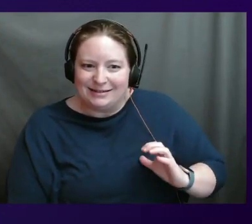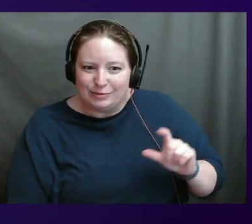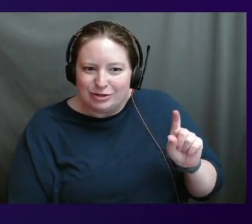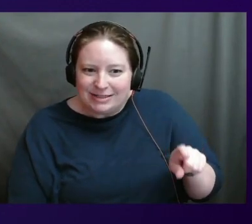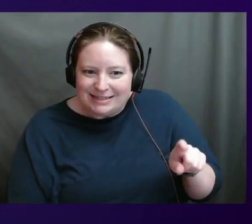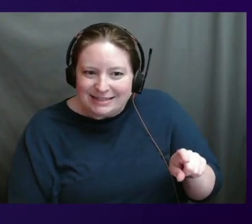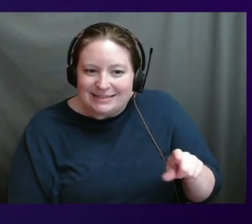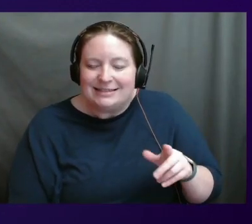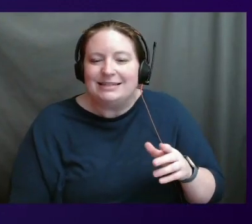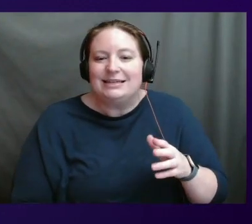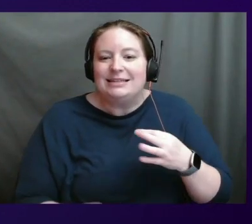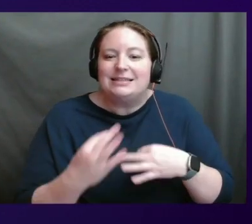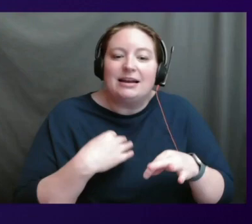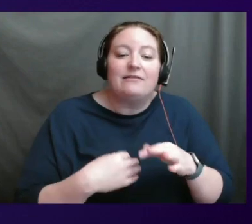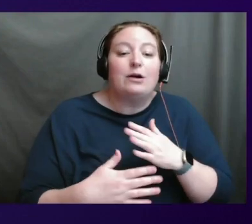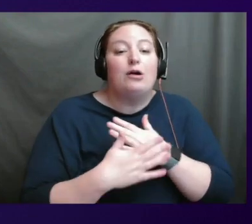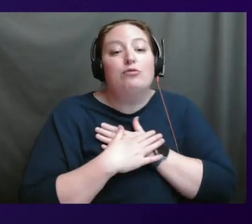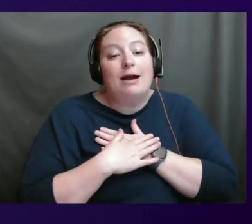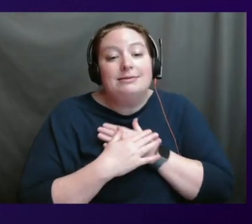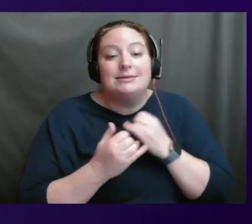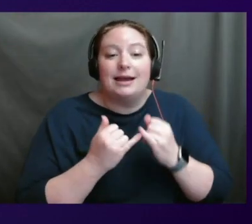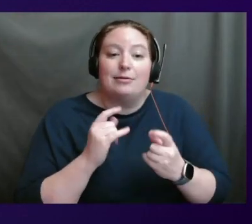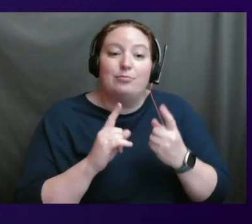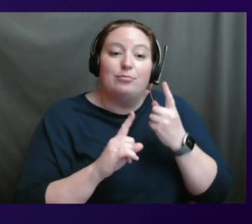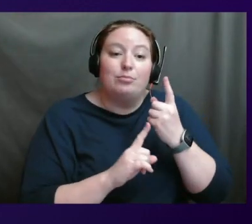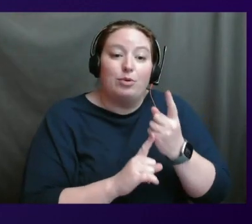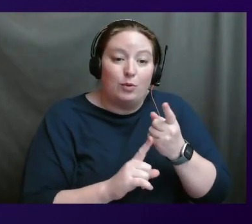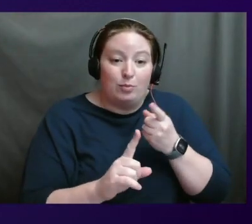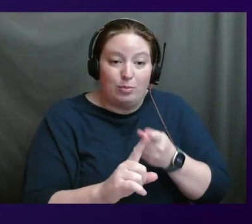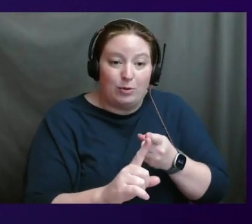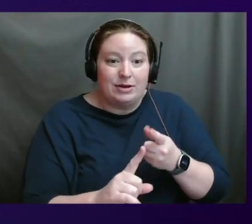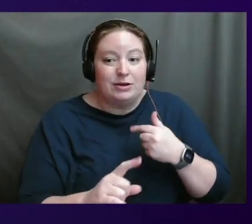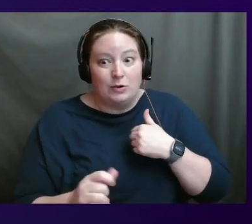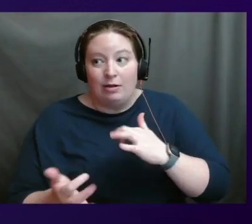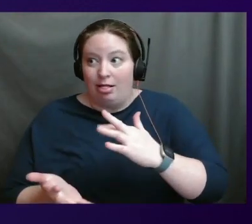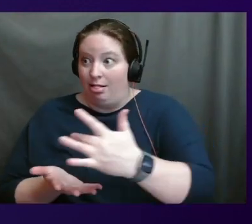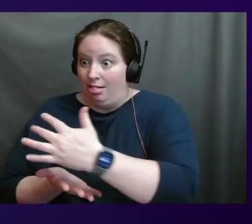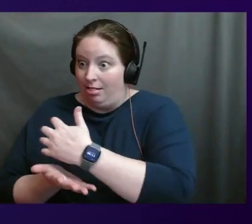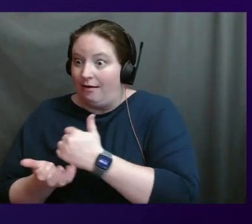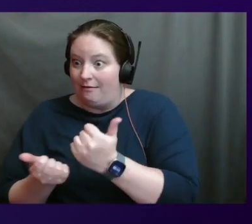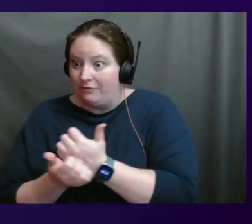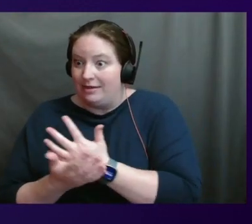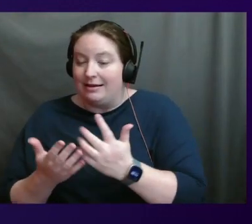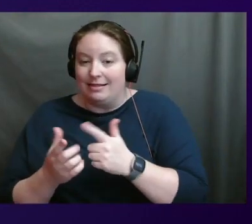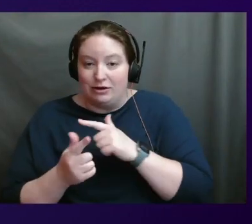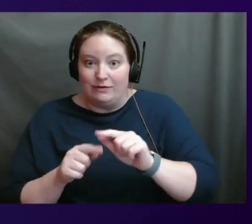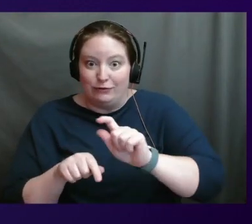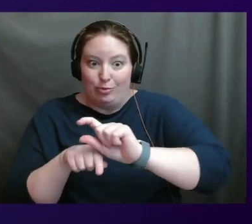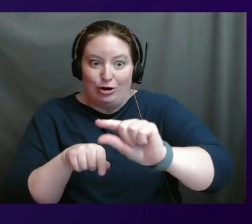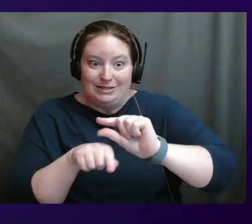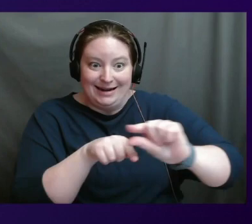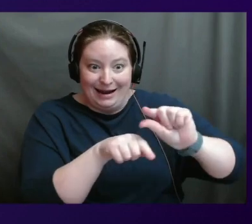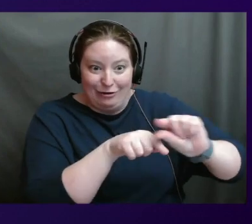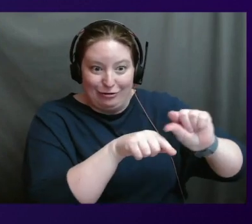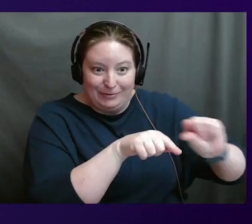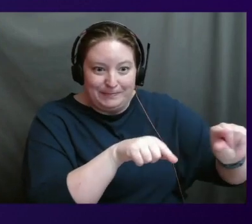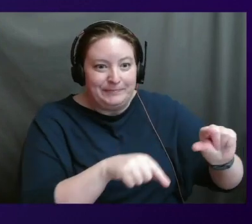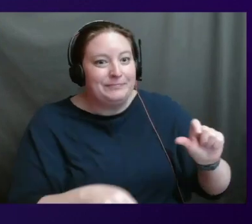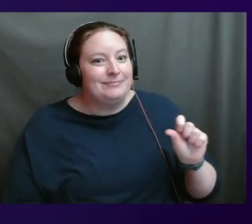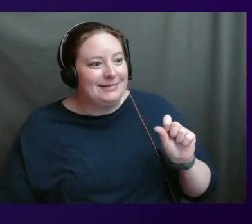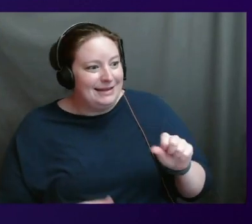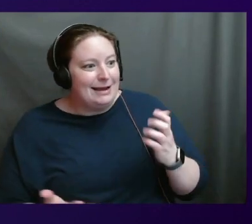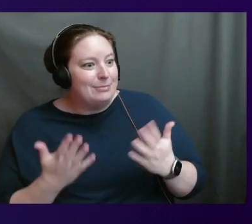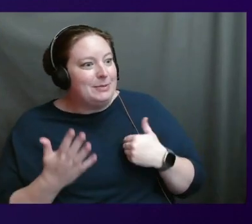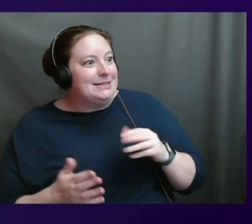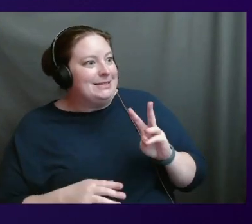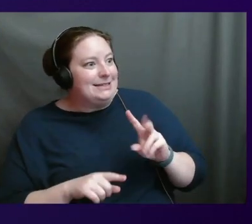endpoint, where you get everything and then you have to parse it out. That bandwidth gets saved. Yeah, you might have to call like 6 different REST endpoints just to